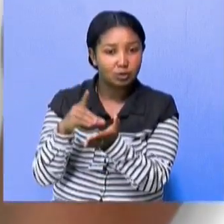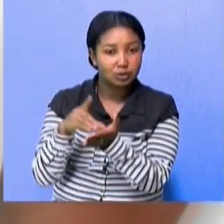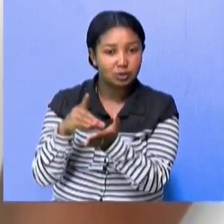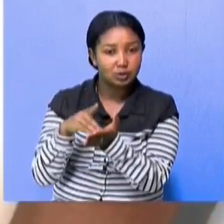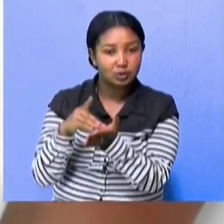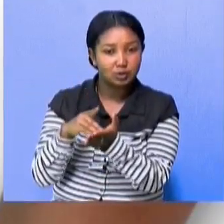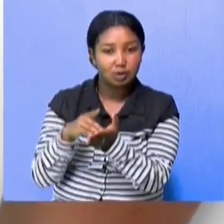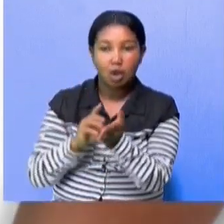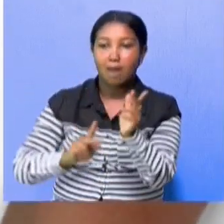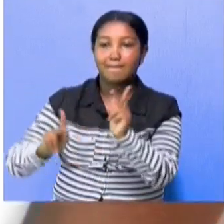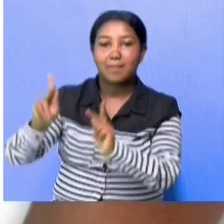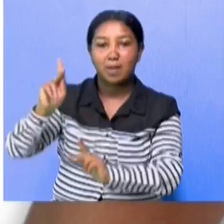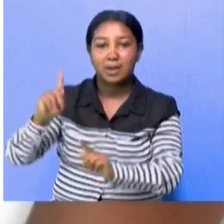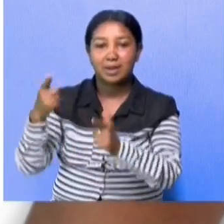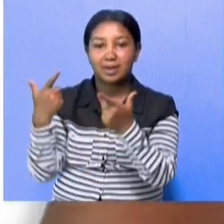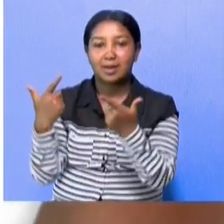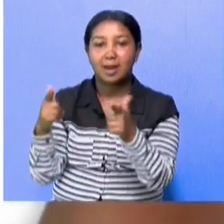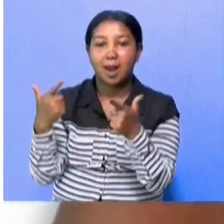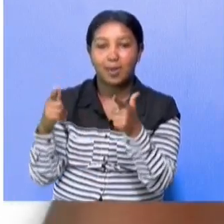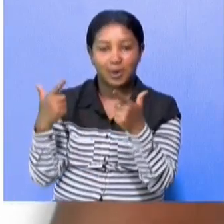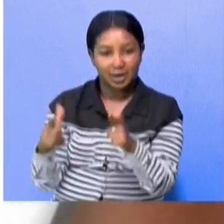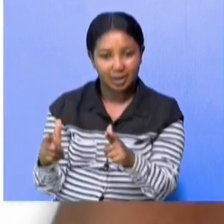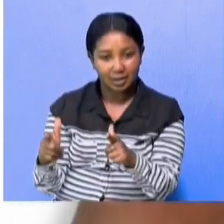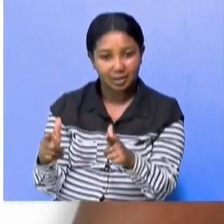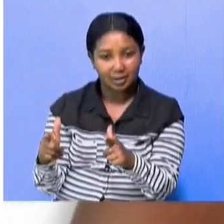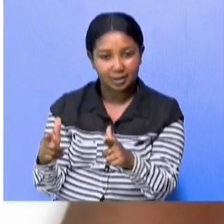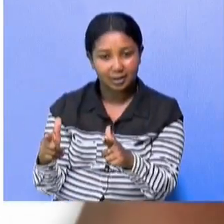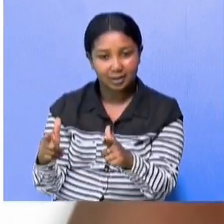public library